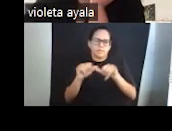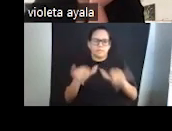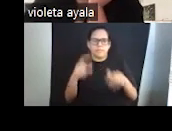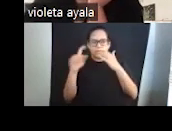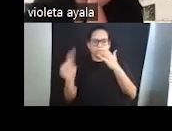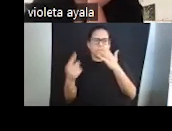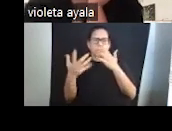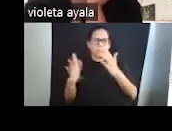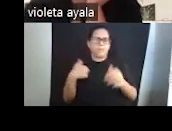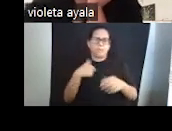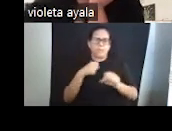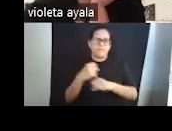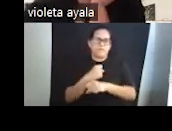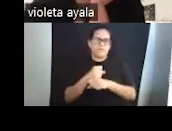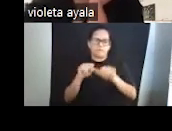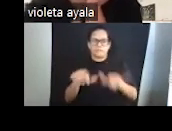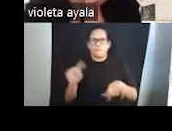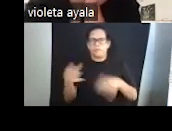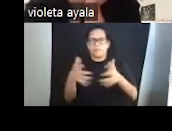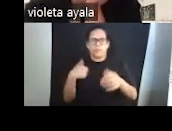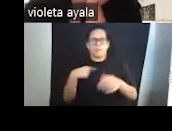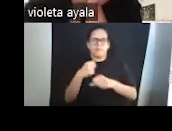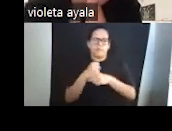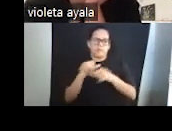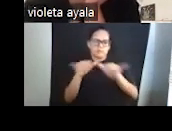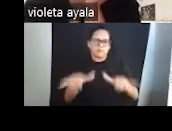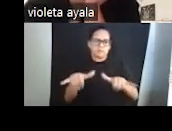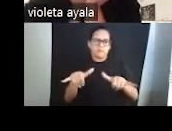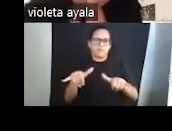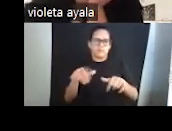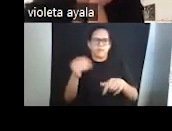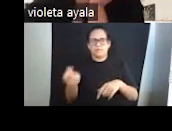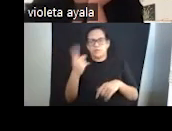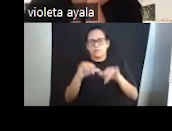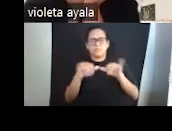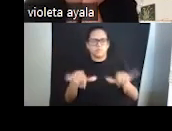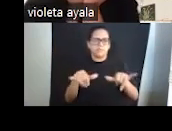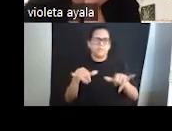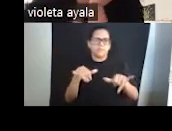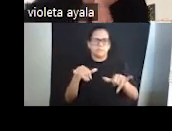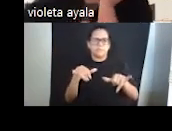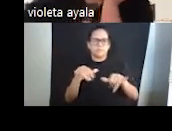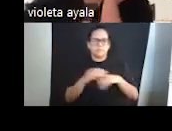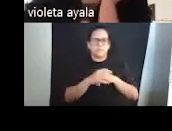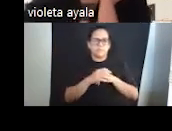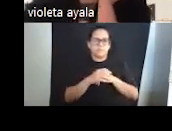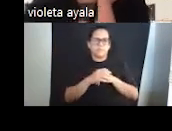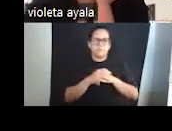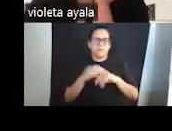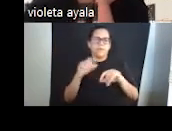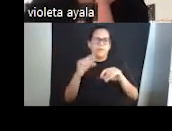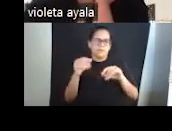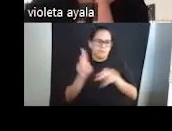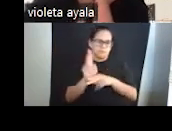the only way we can fight the system. And the only way we can fight the system is by understanding the system and that they have the power to actually do the same,